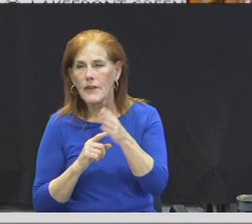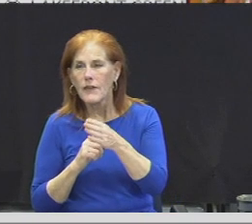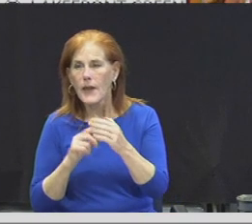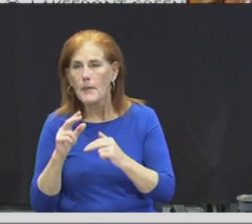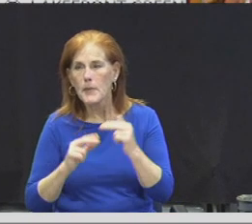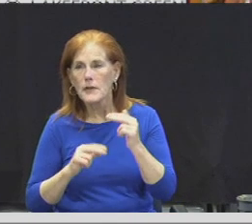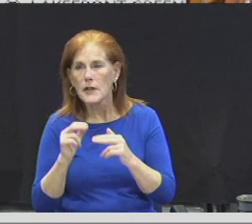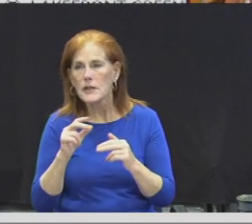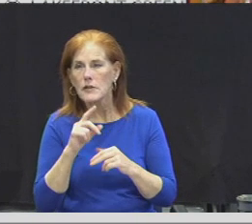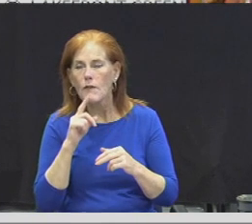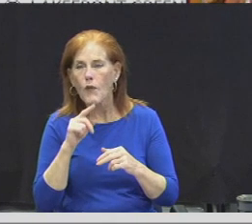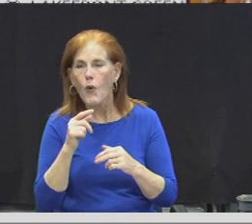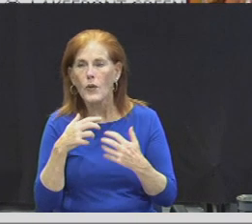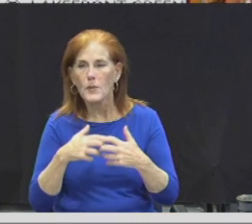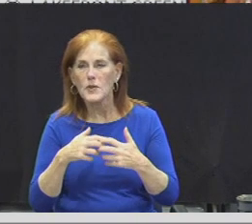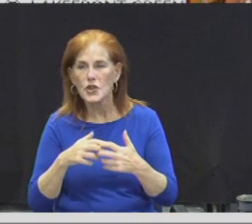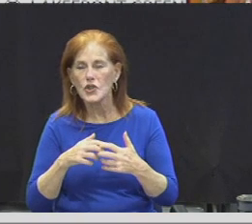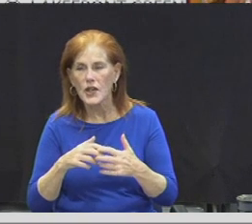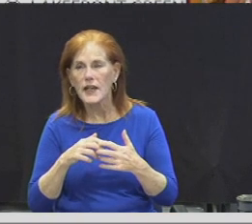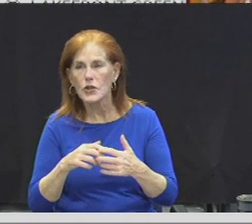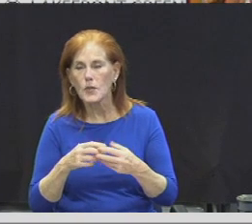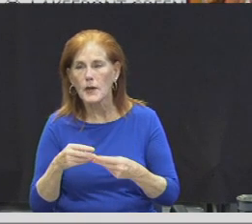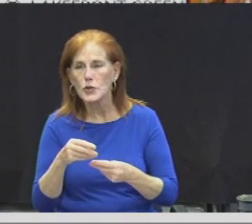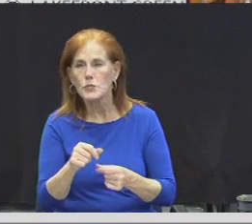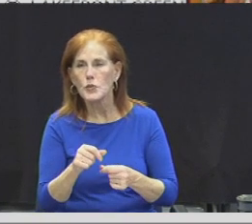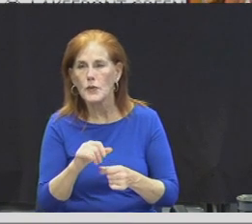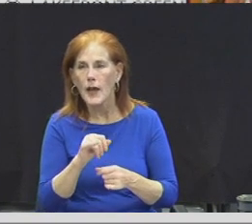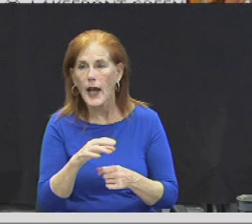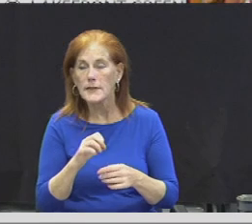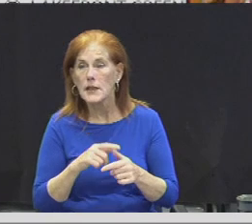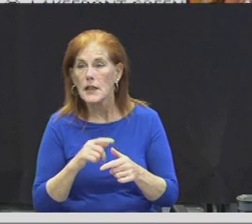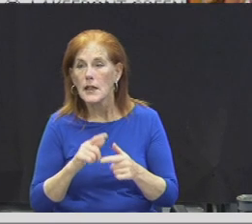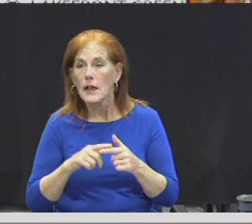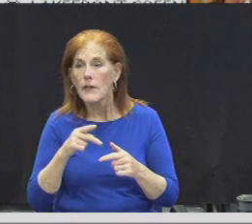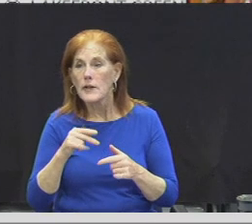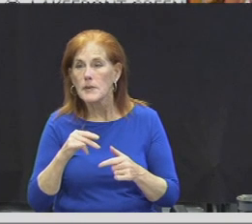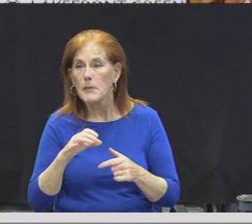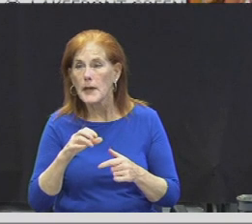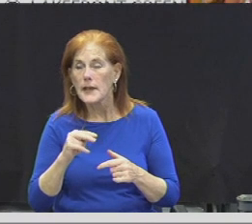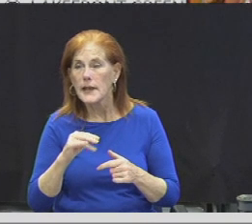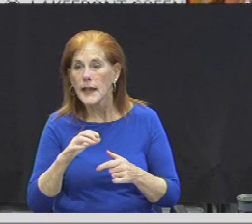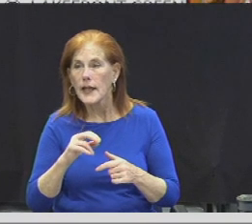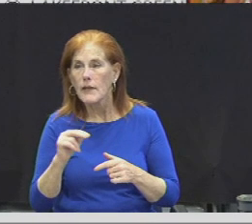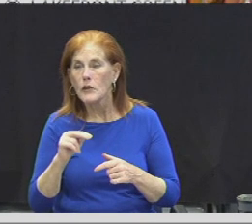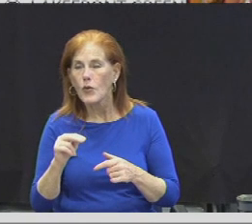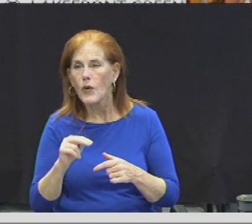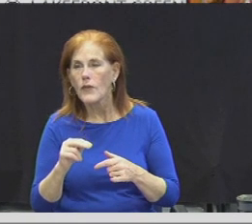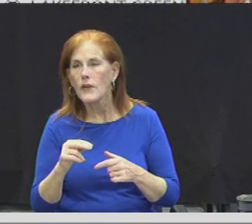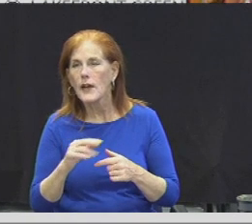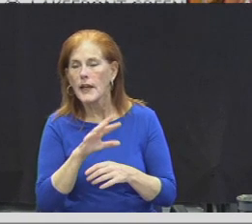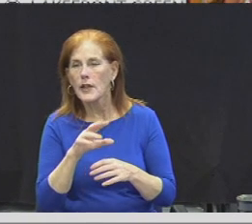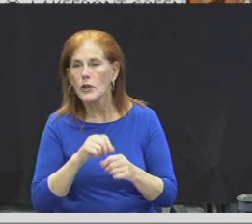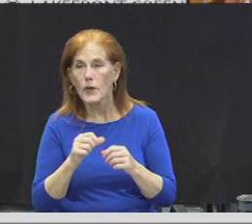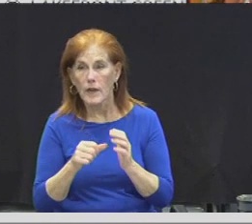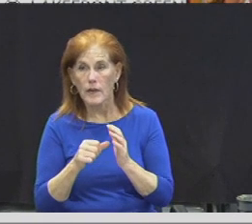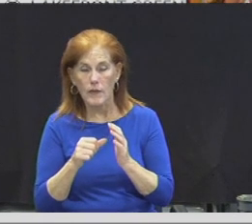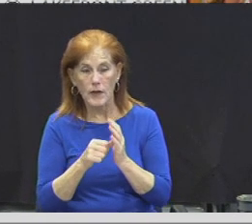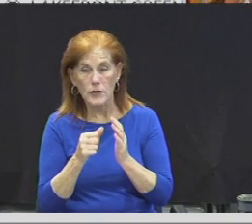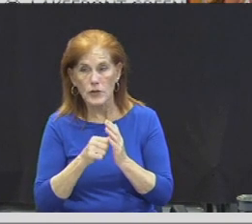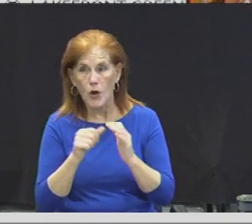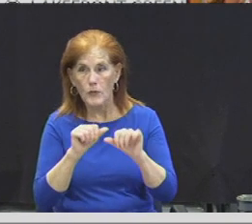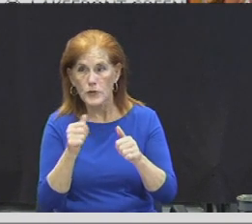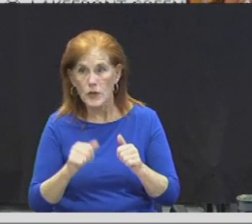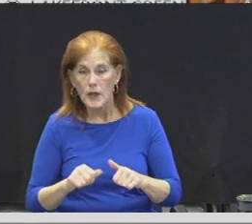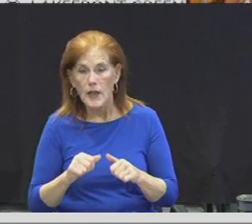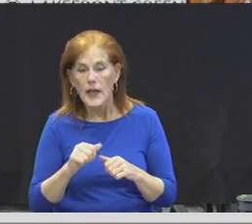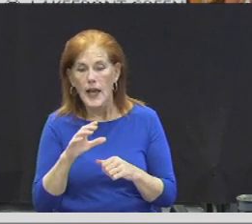infrastructure for the rink itself. There's a picnic terrace on the north end, which is similar kind of in composition to the sculpture garden, but has bocce